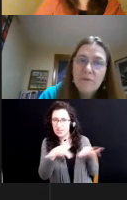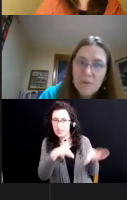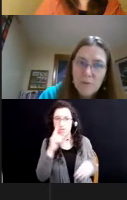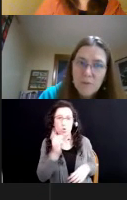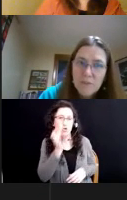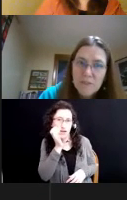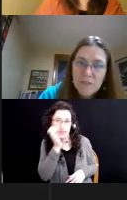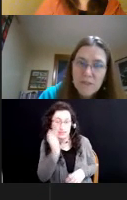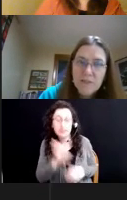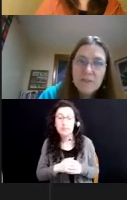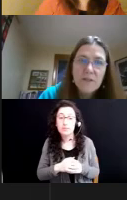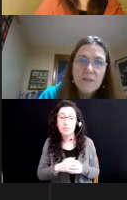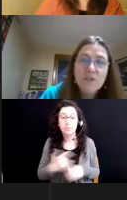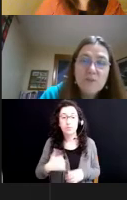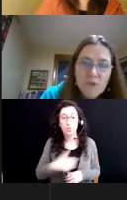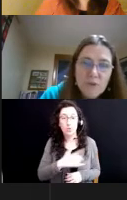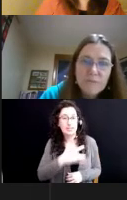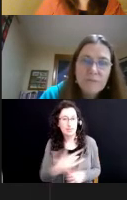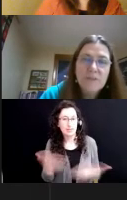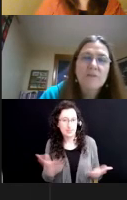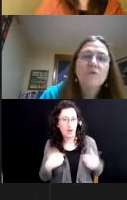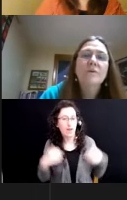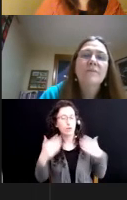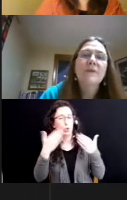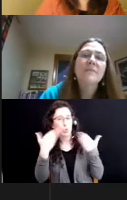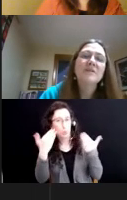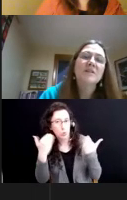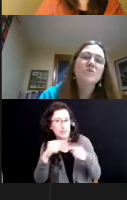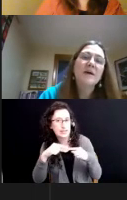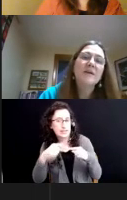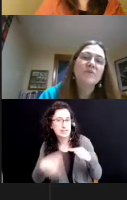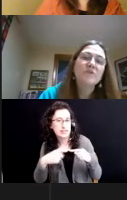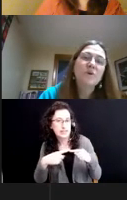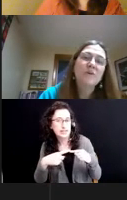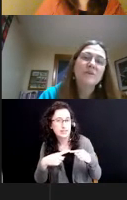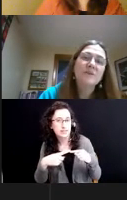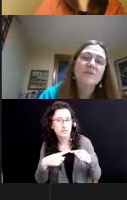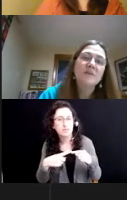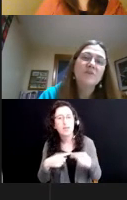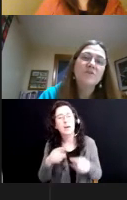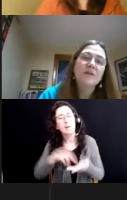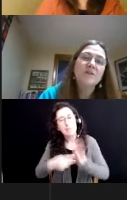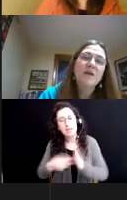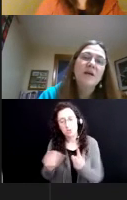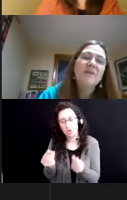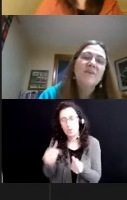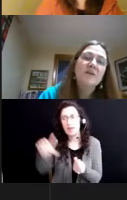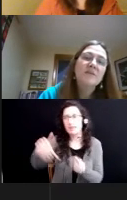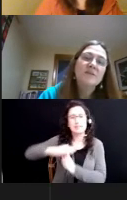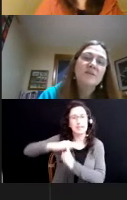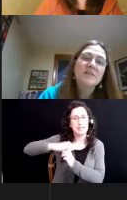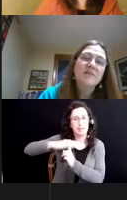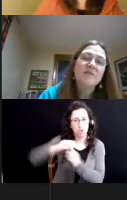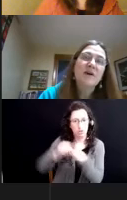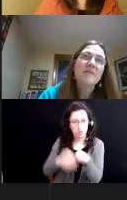Oregon, we have primarily warm season grasses. Excuse me, cool. That means they do best when the soil is in this temperature range and the